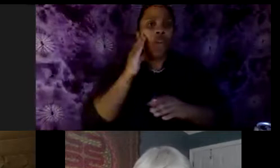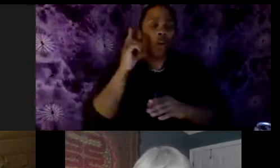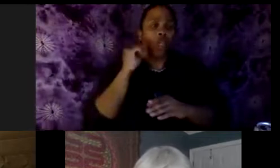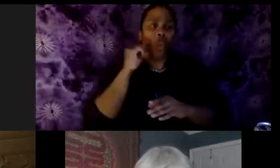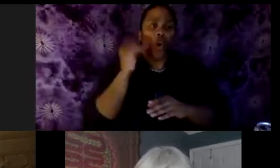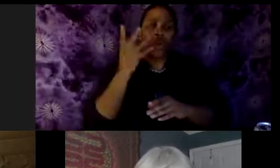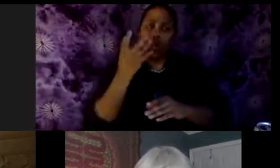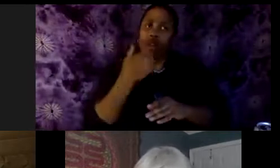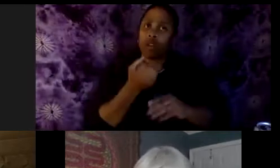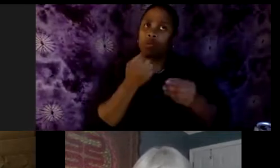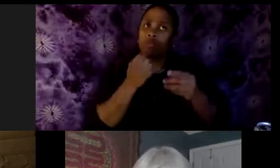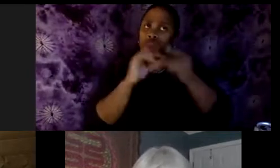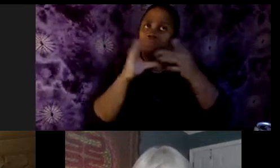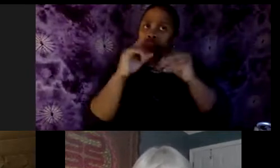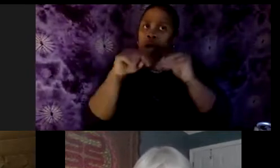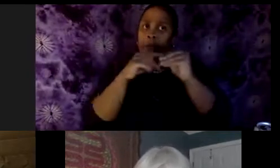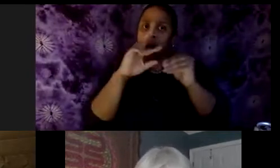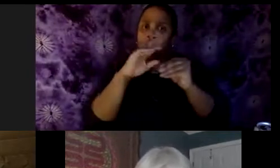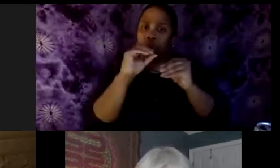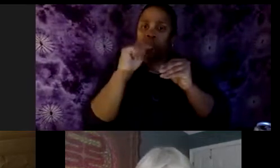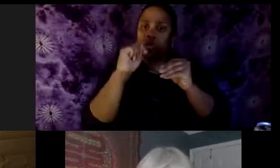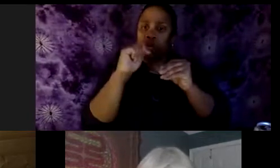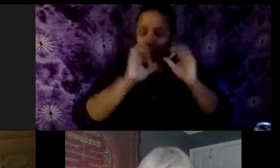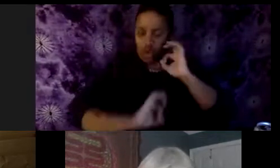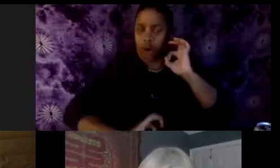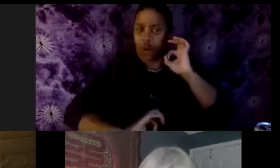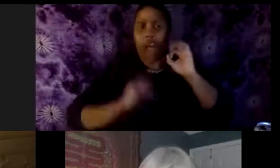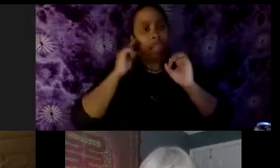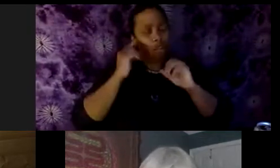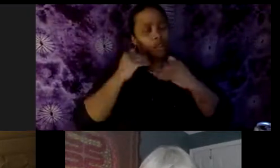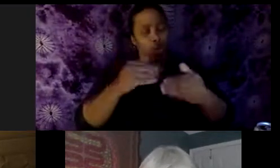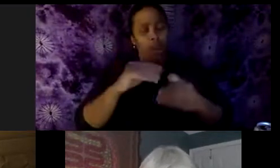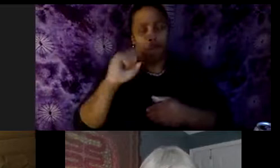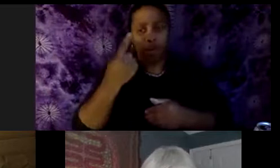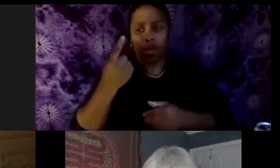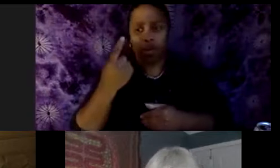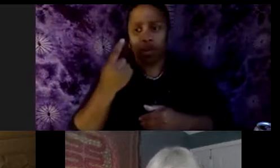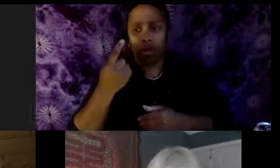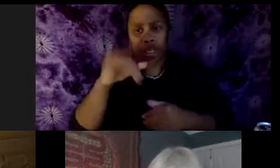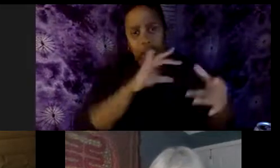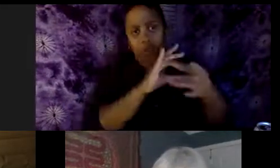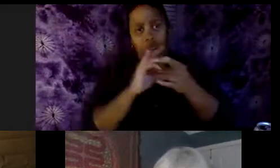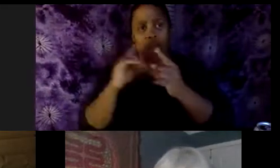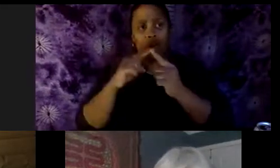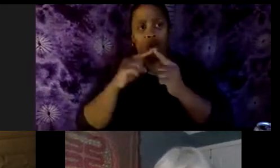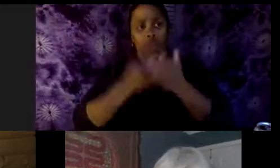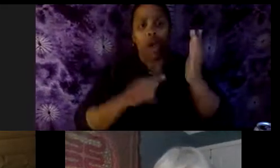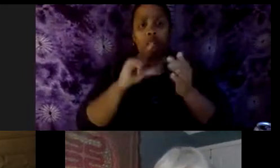root chakra, but let's go ahead and do that first. And that's related to what Laurie was sharing.